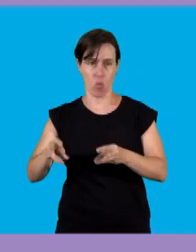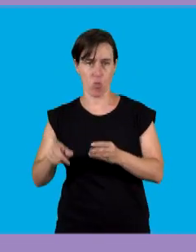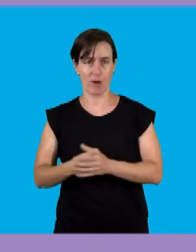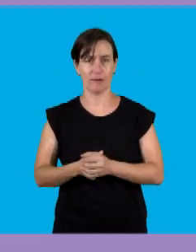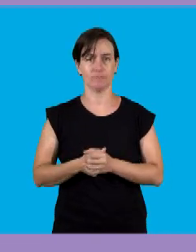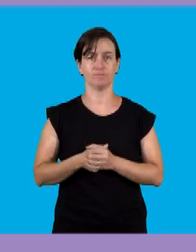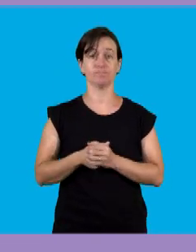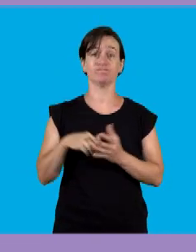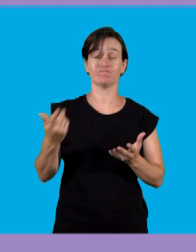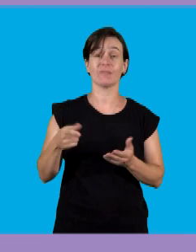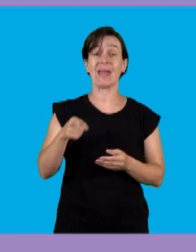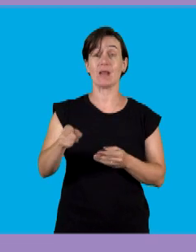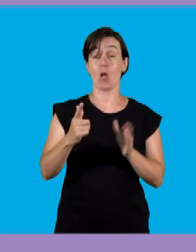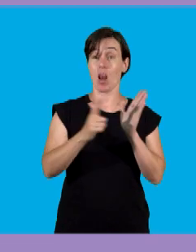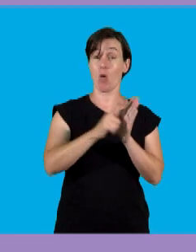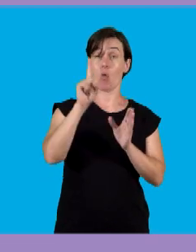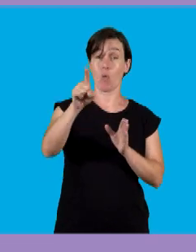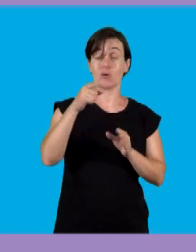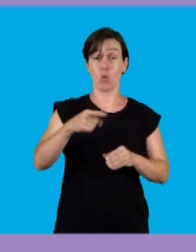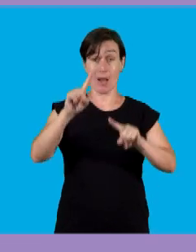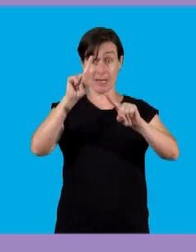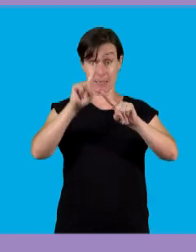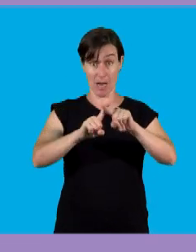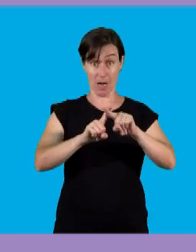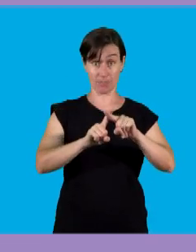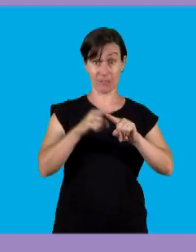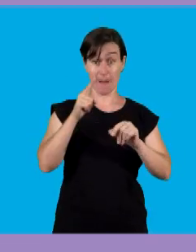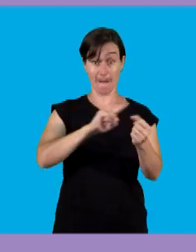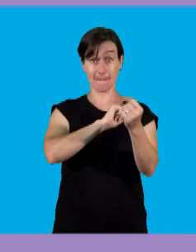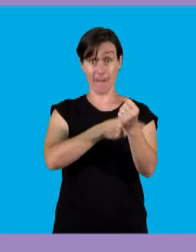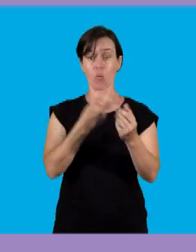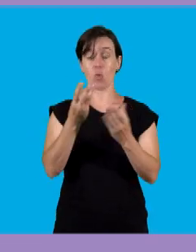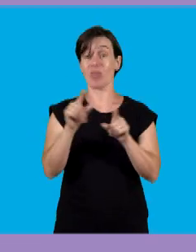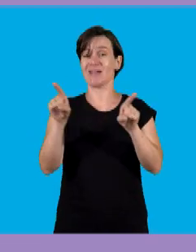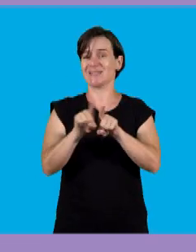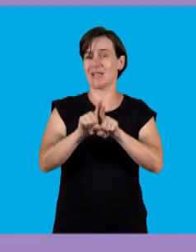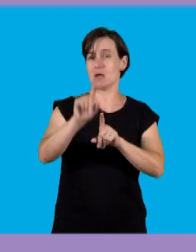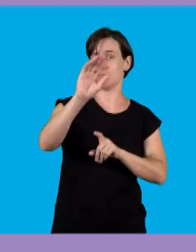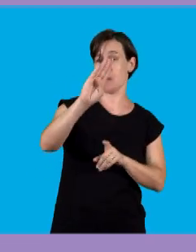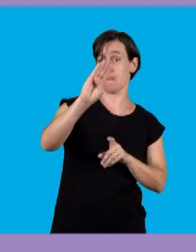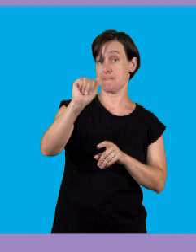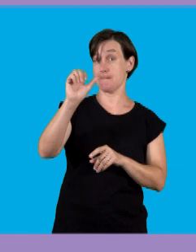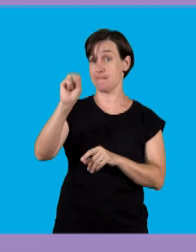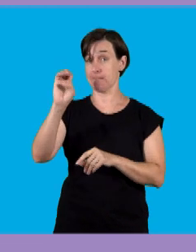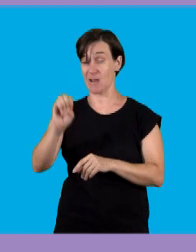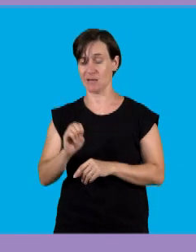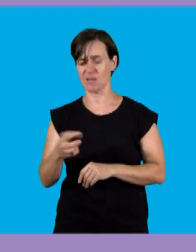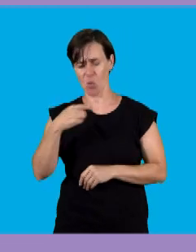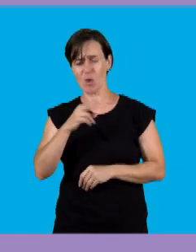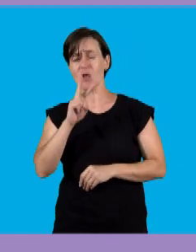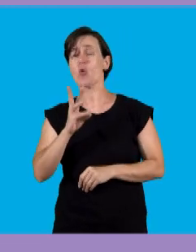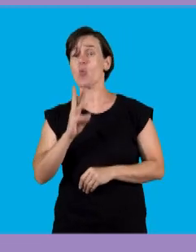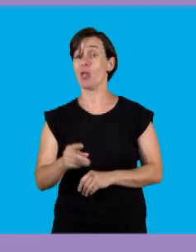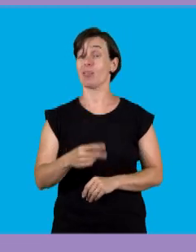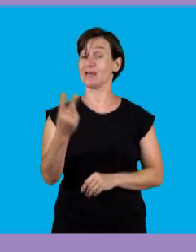is multiplication of powers of the same base. Then lastly, we are going to look at the second law of